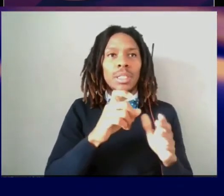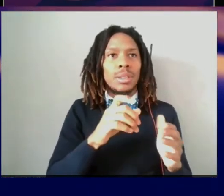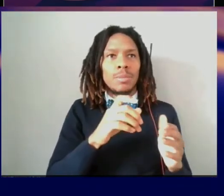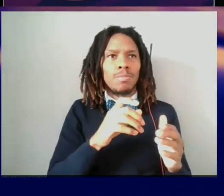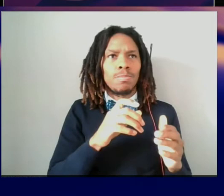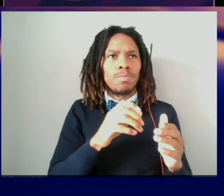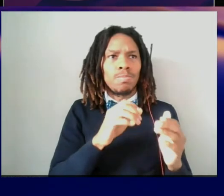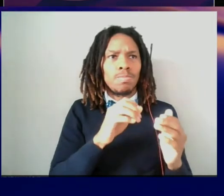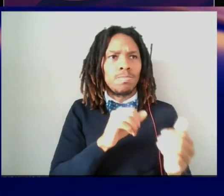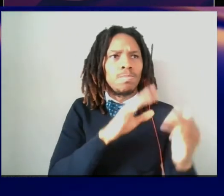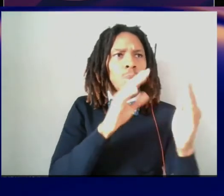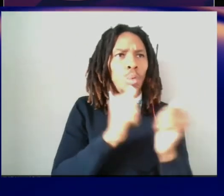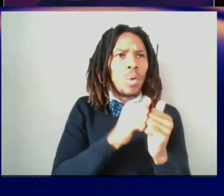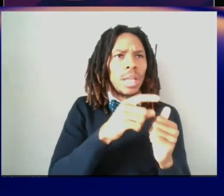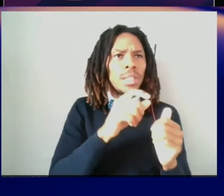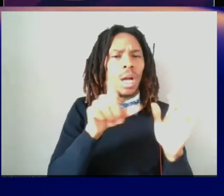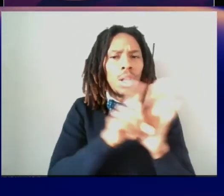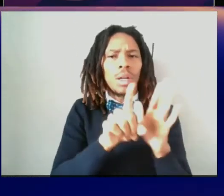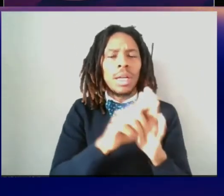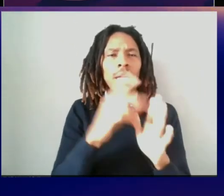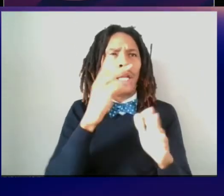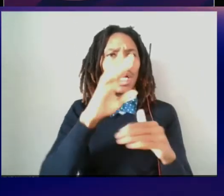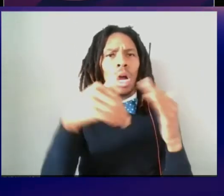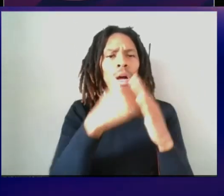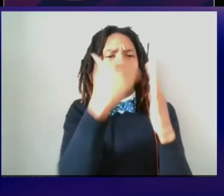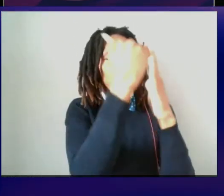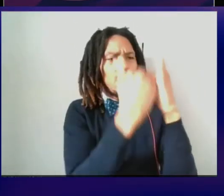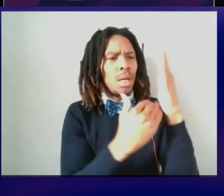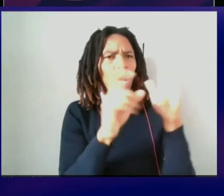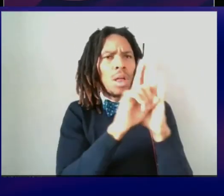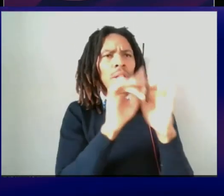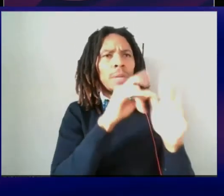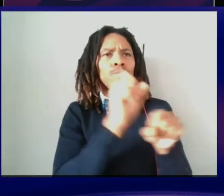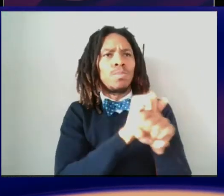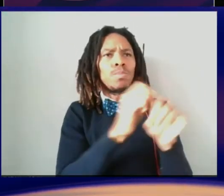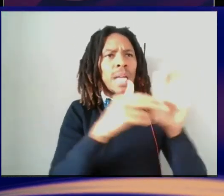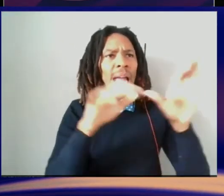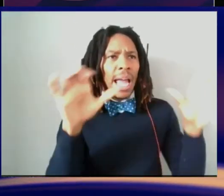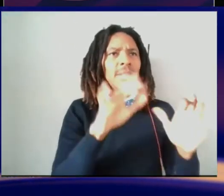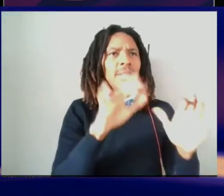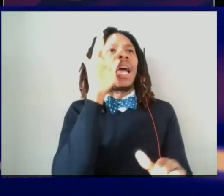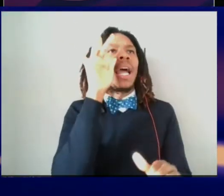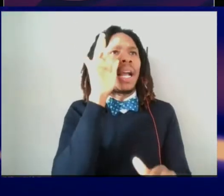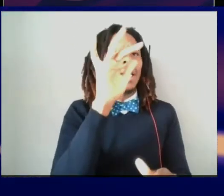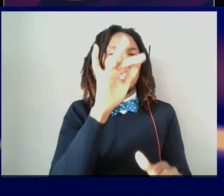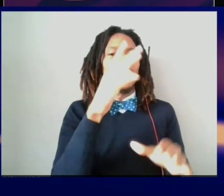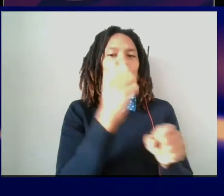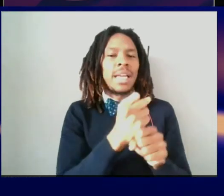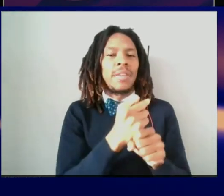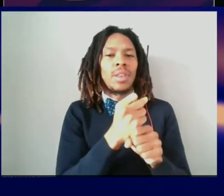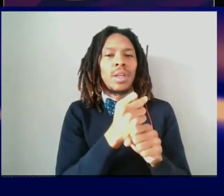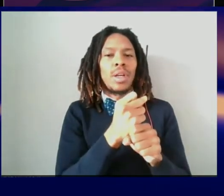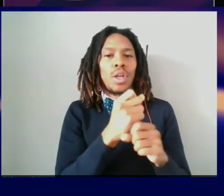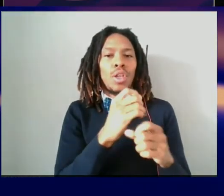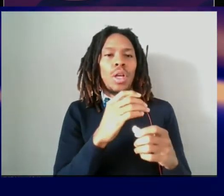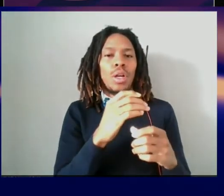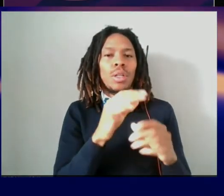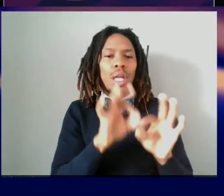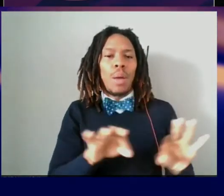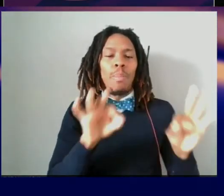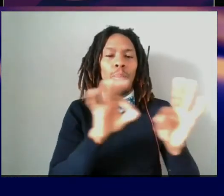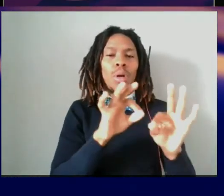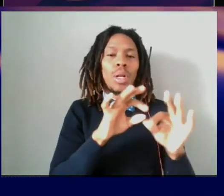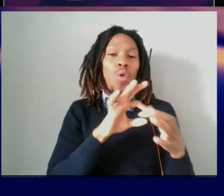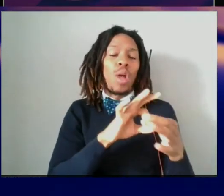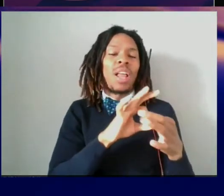then look at what are all the alarms that are active in this space, click on them to get the relevant data. The data is coming in